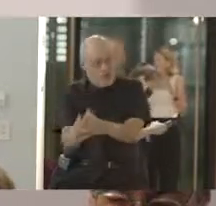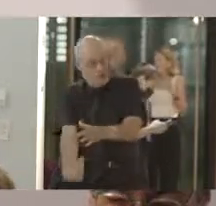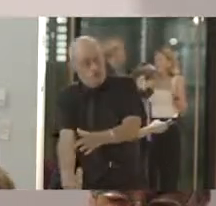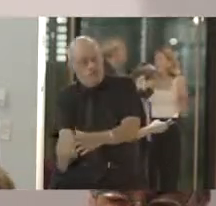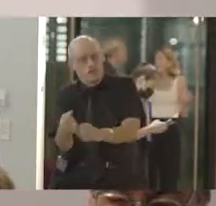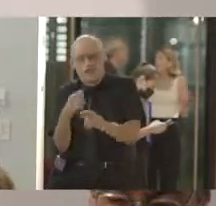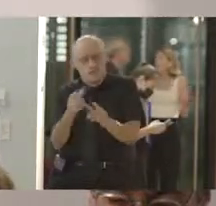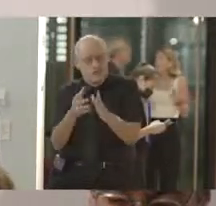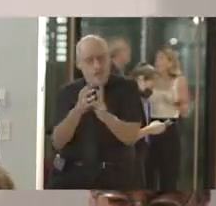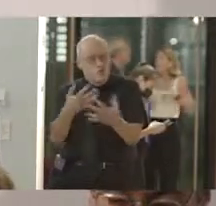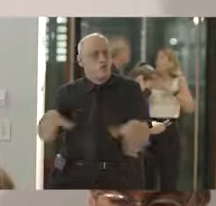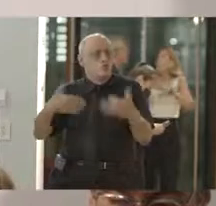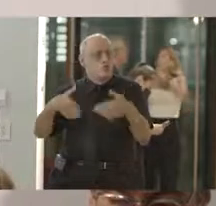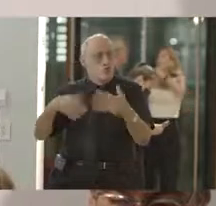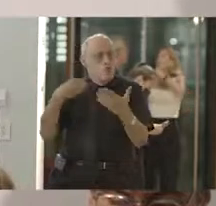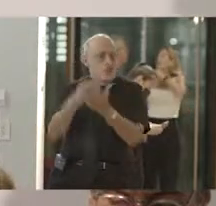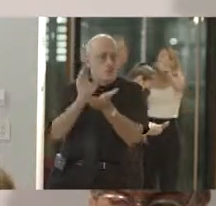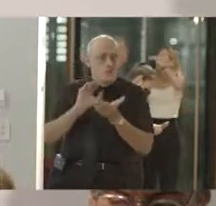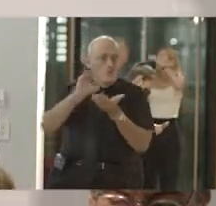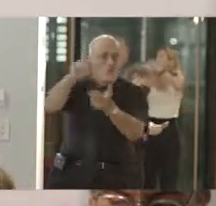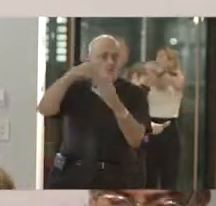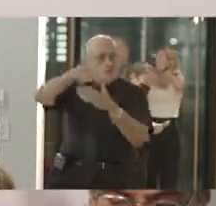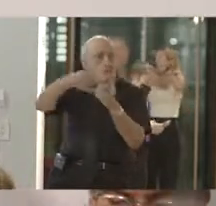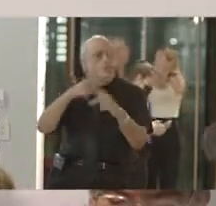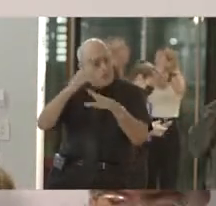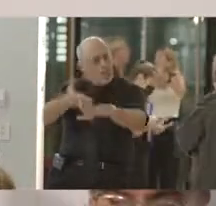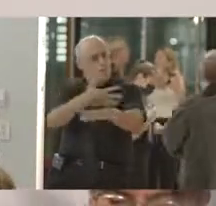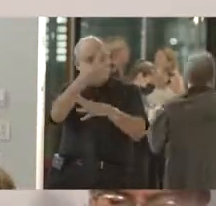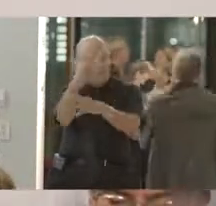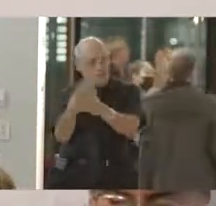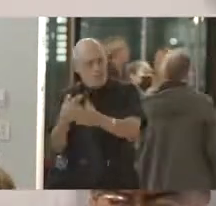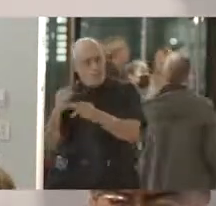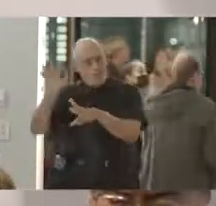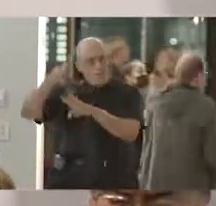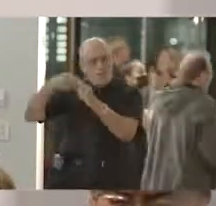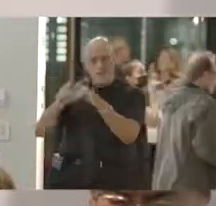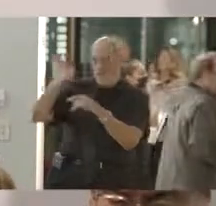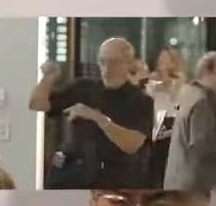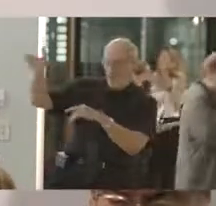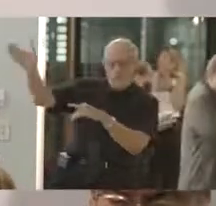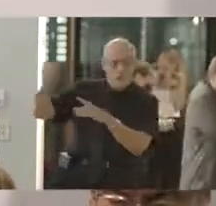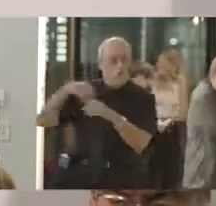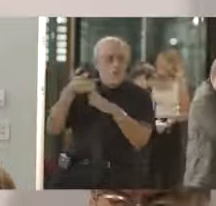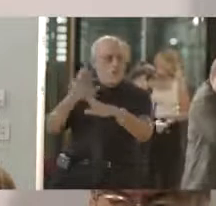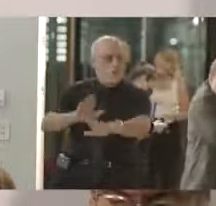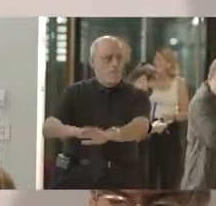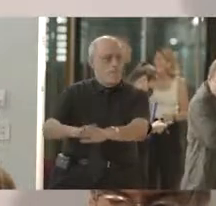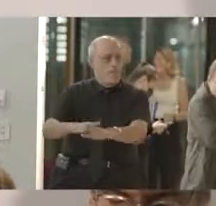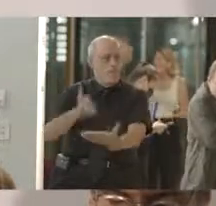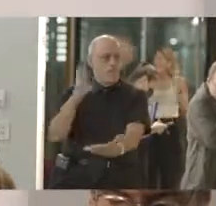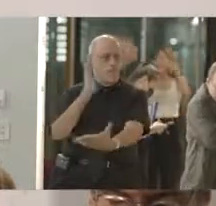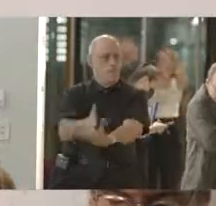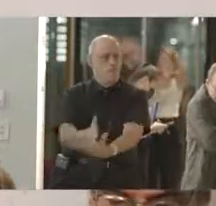about a very significant capital project, but there are ways to improve the drainage of locations like that with relatively minimal intervention and relatively